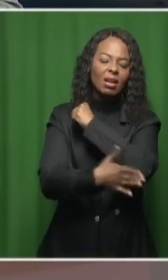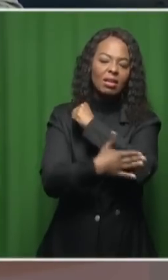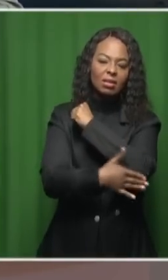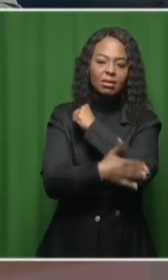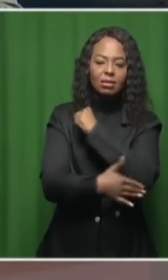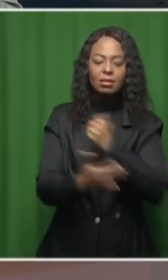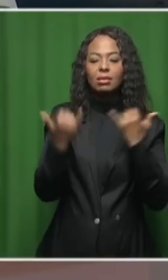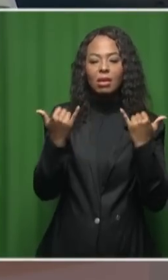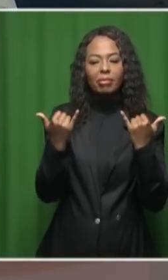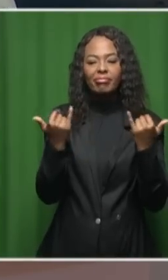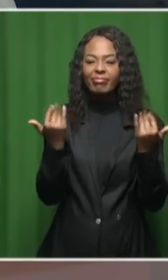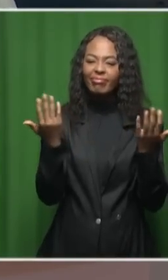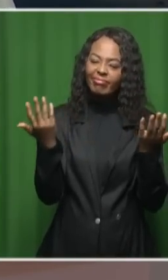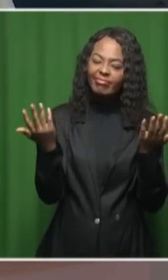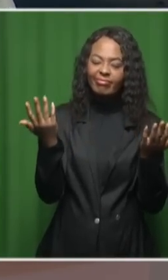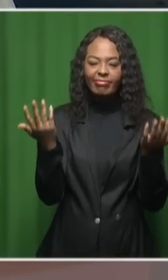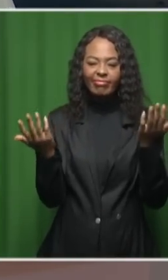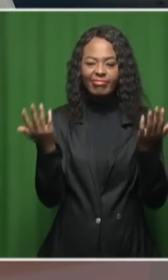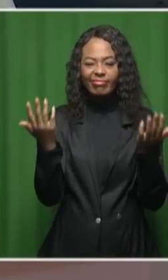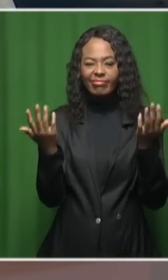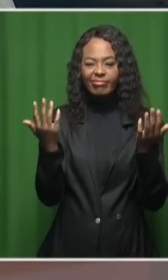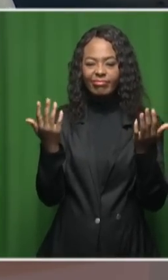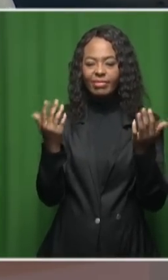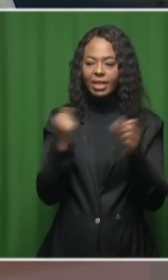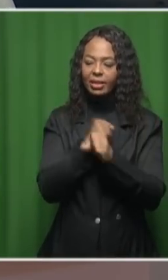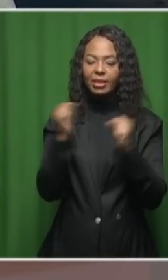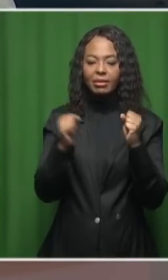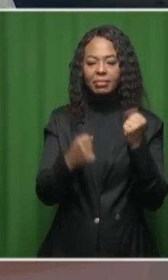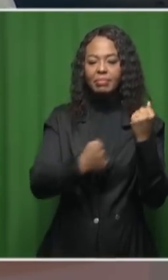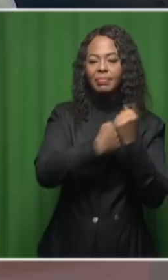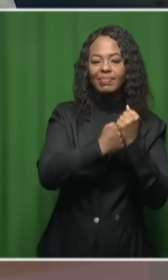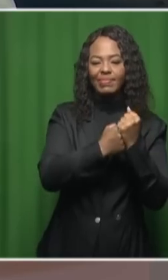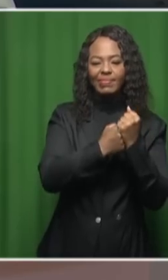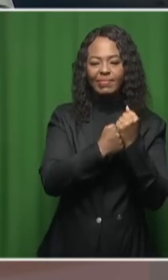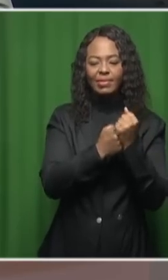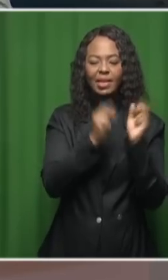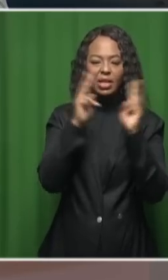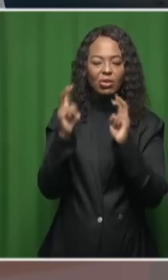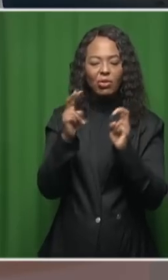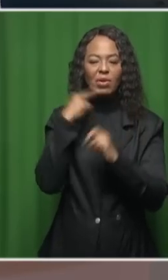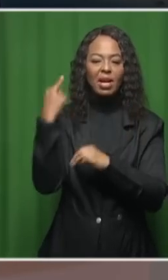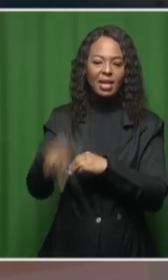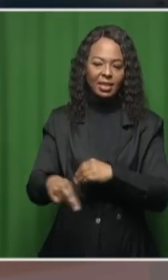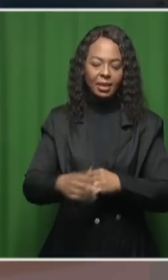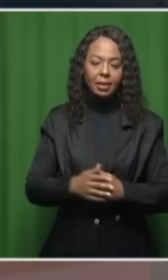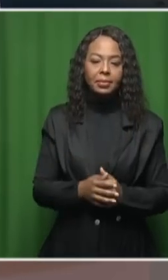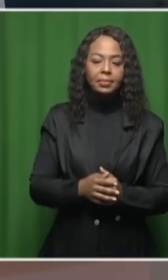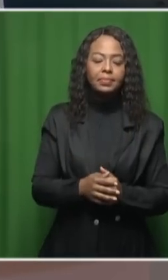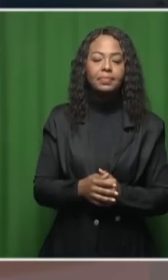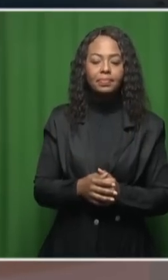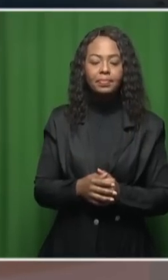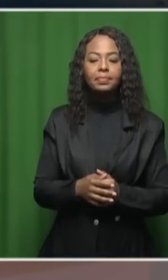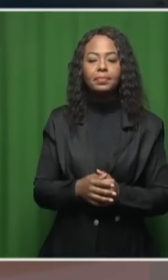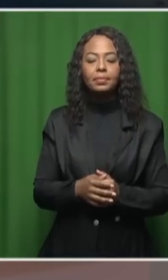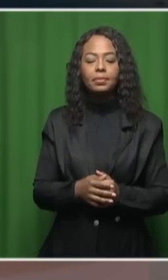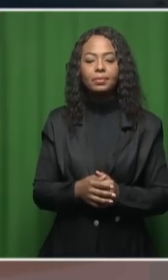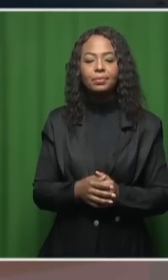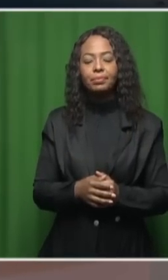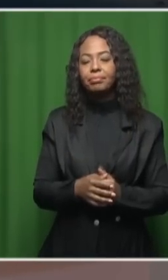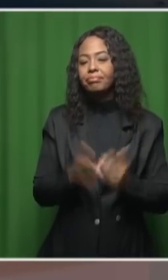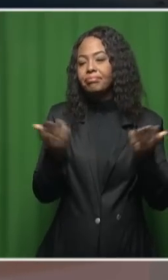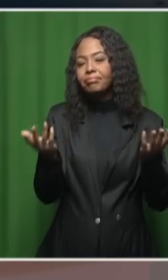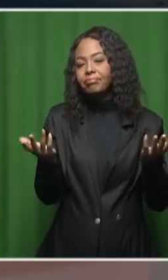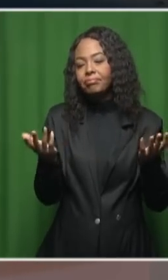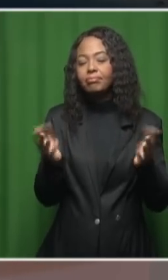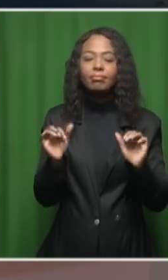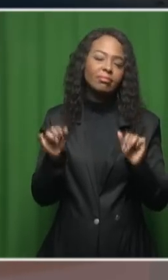stance on it to stand with them against Russia. Well, pretty unsuccessfully, some would argue. So. And of course, it's